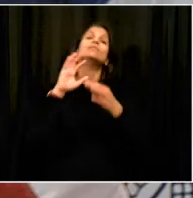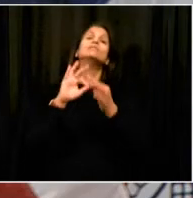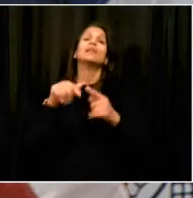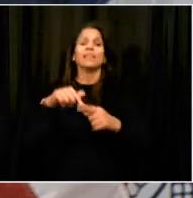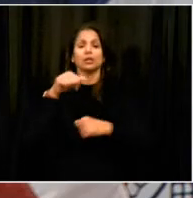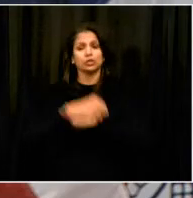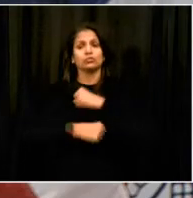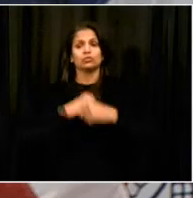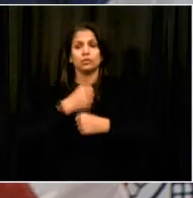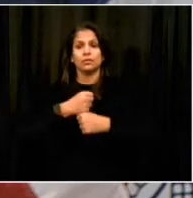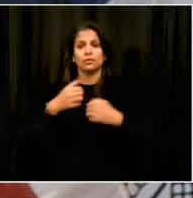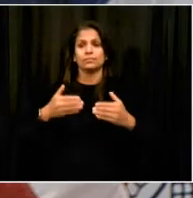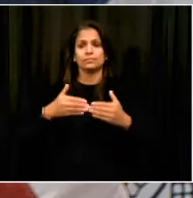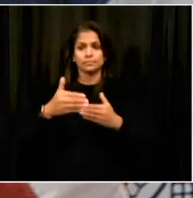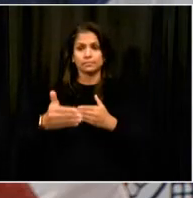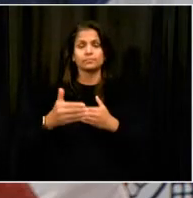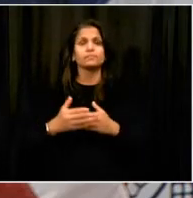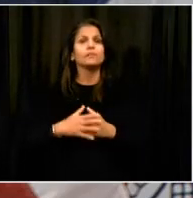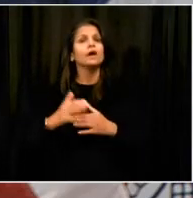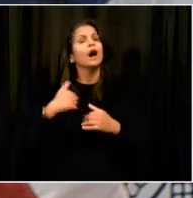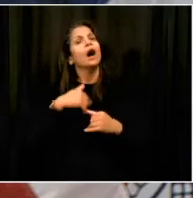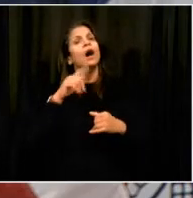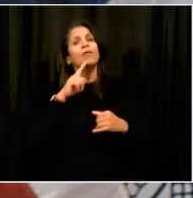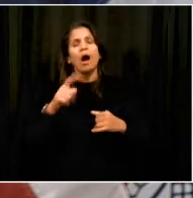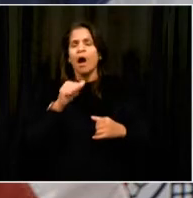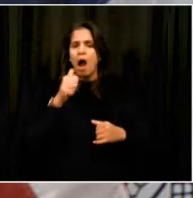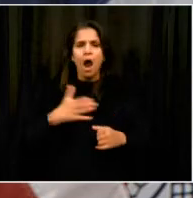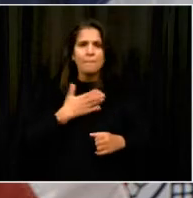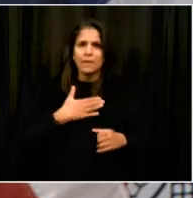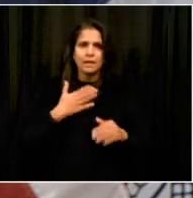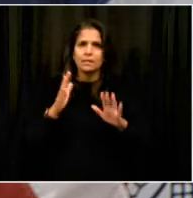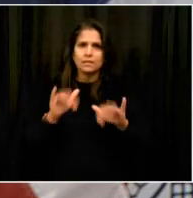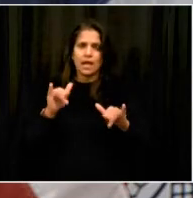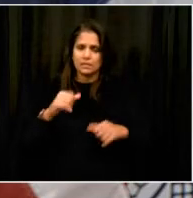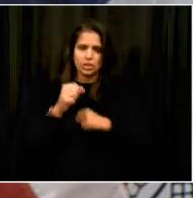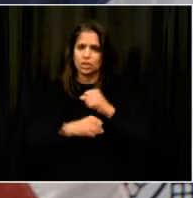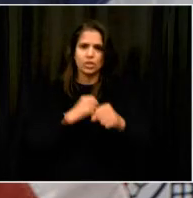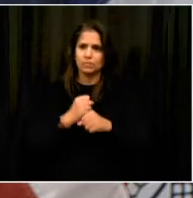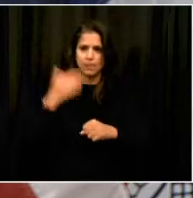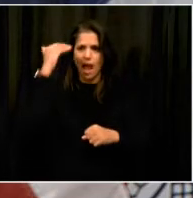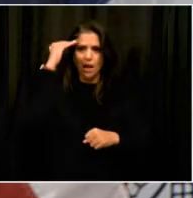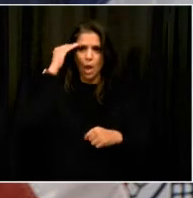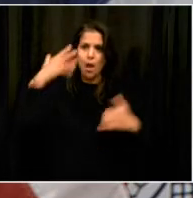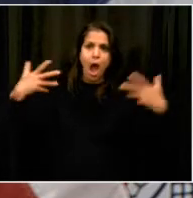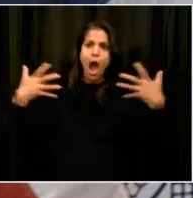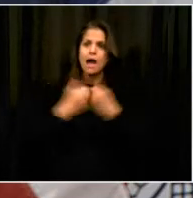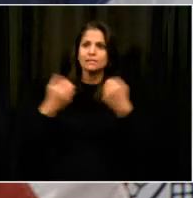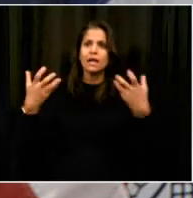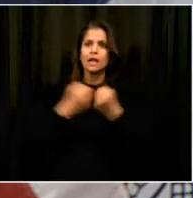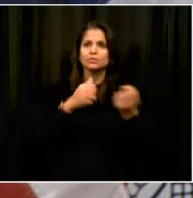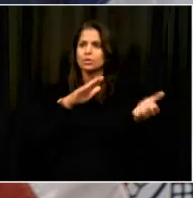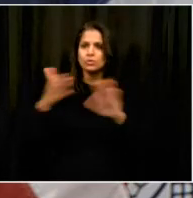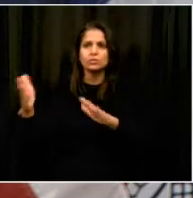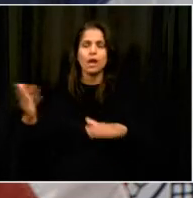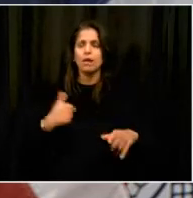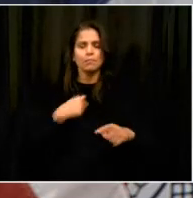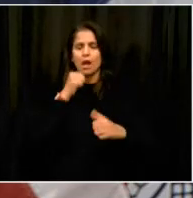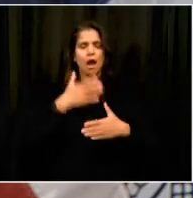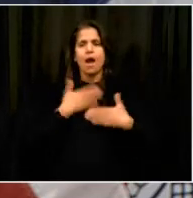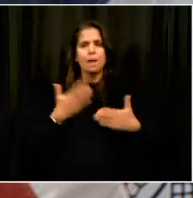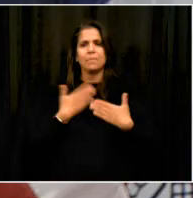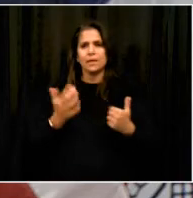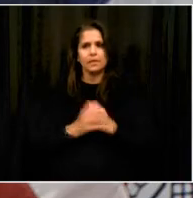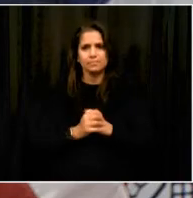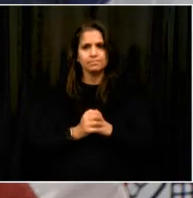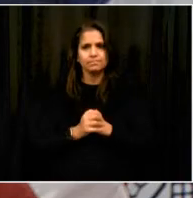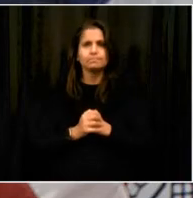what we saw this year. I do know everything has been thrown off this year. There's obviously